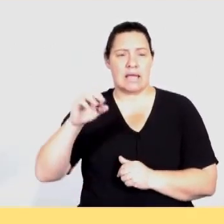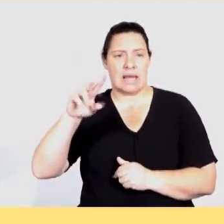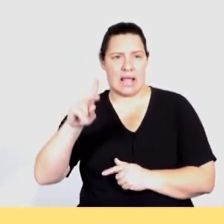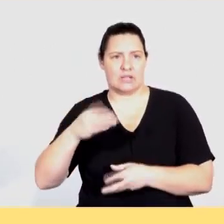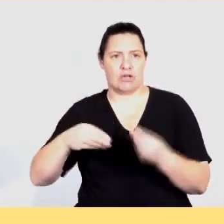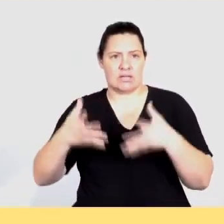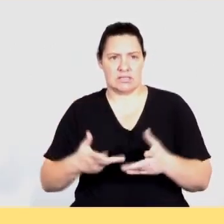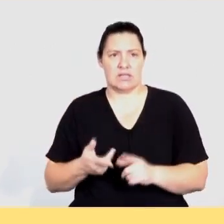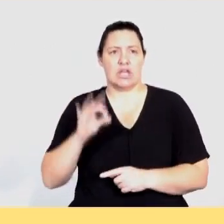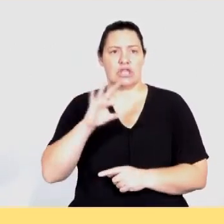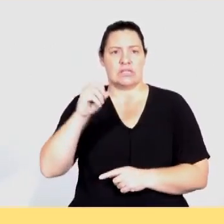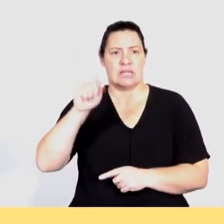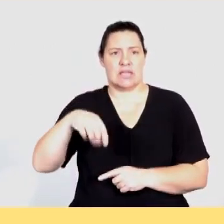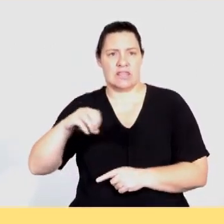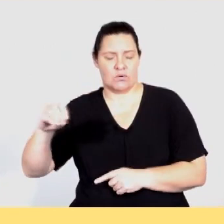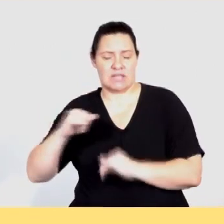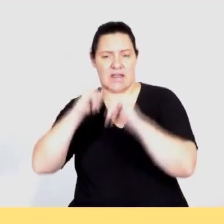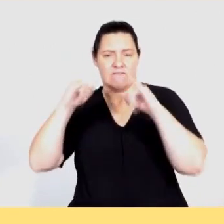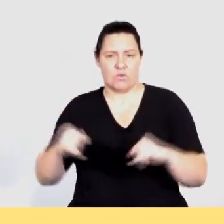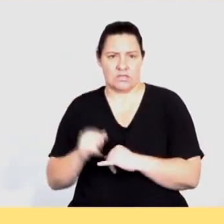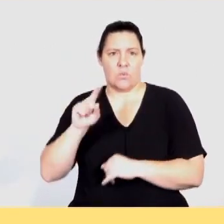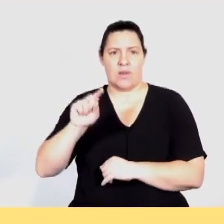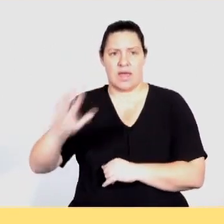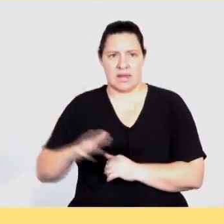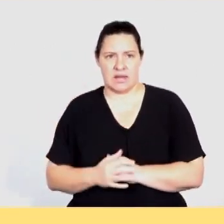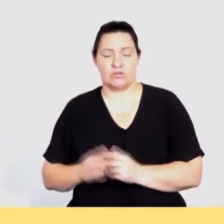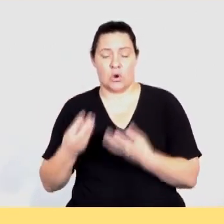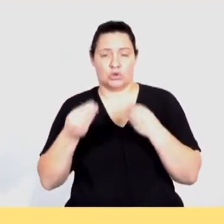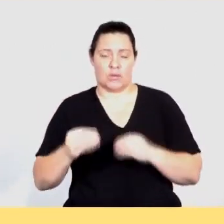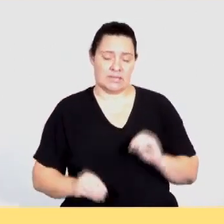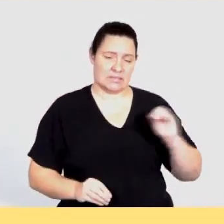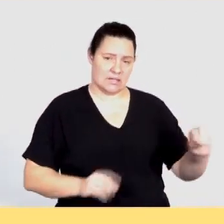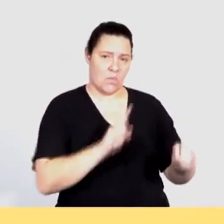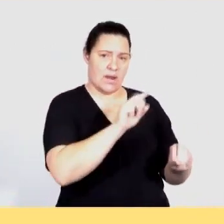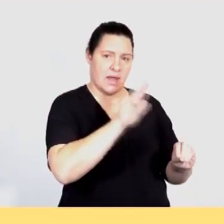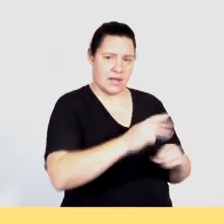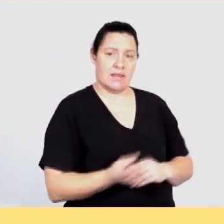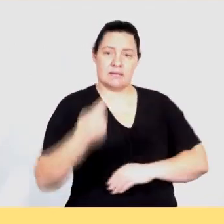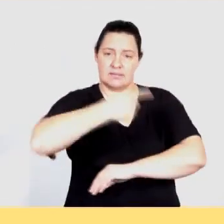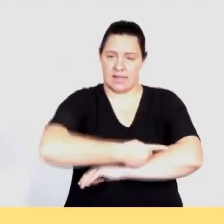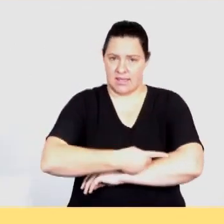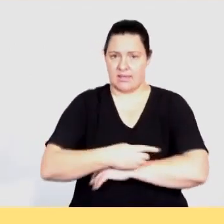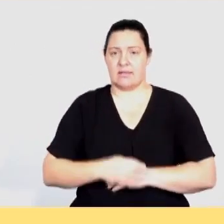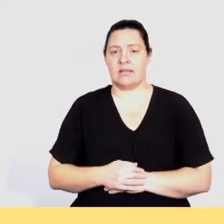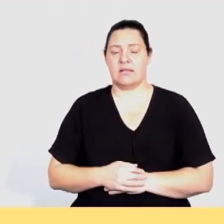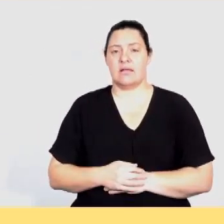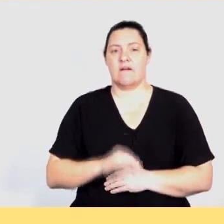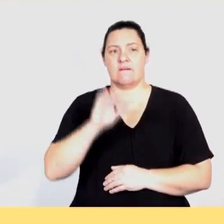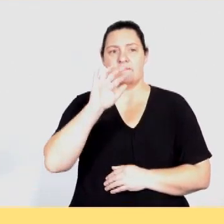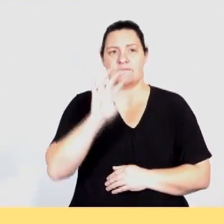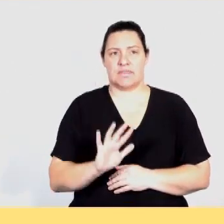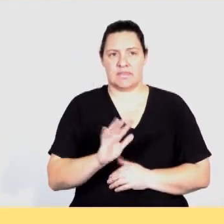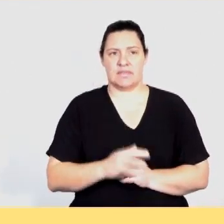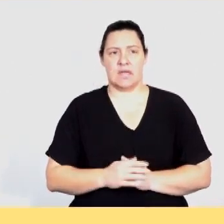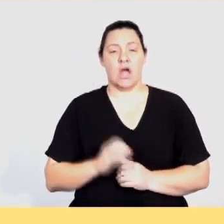for 30,000 in invoices number 19. That means I'm coming here, my document 19. The day,